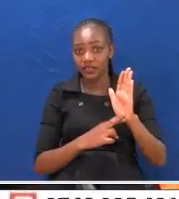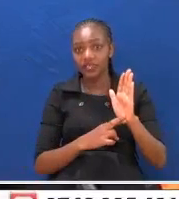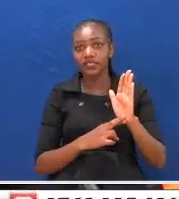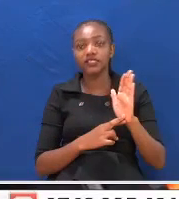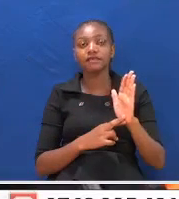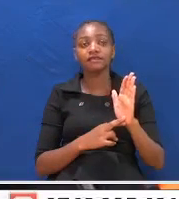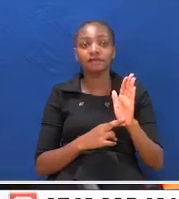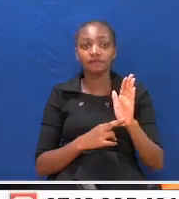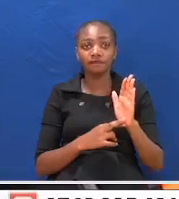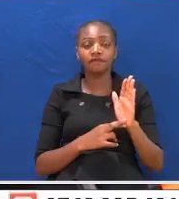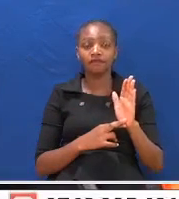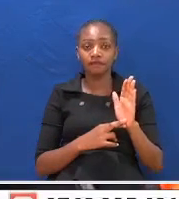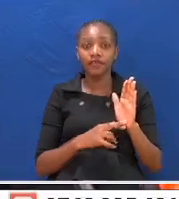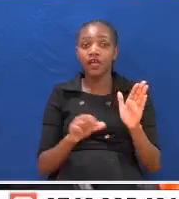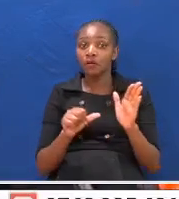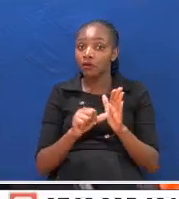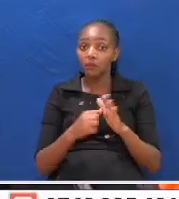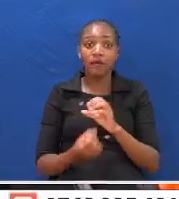day.